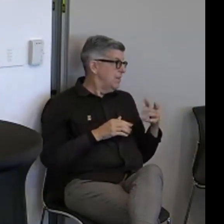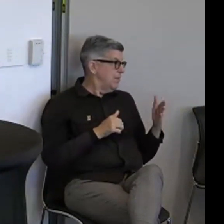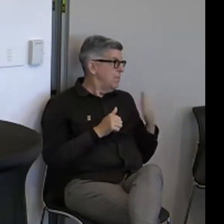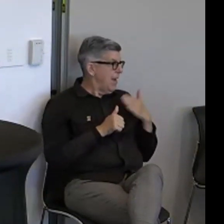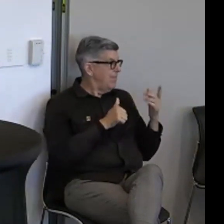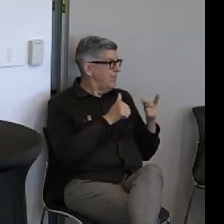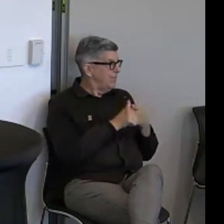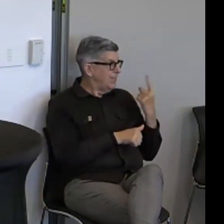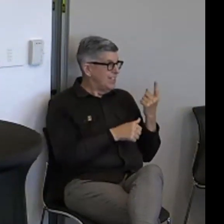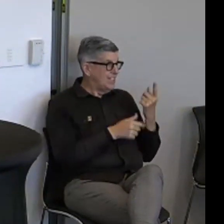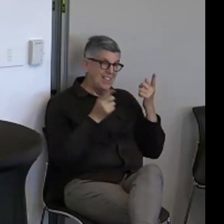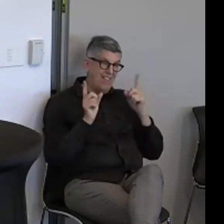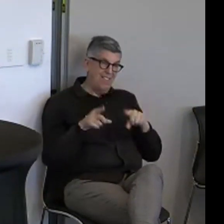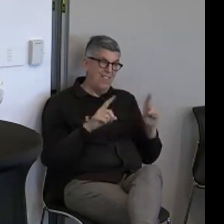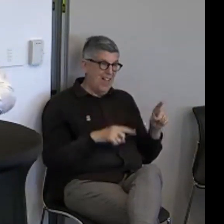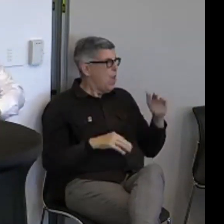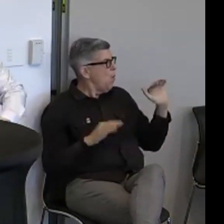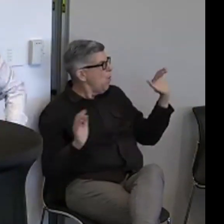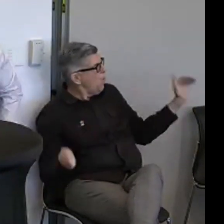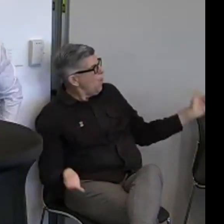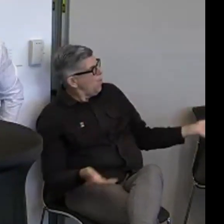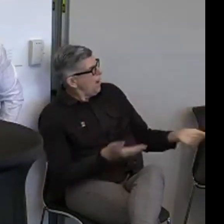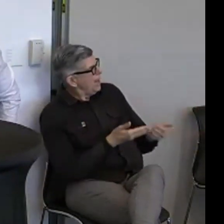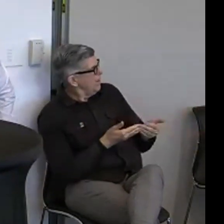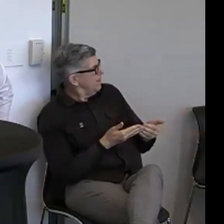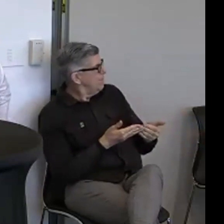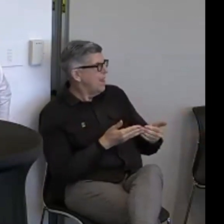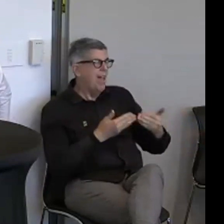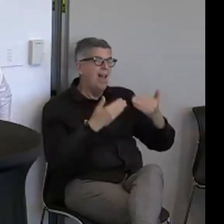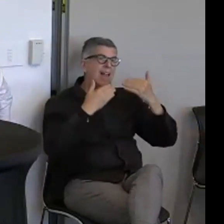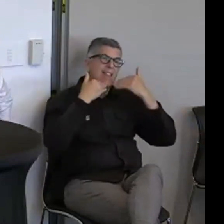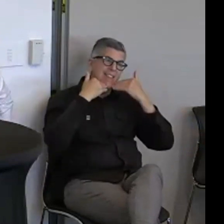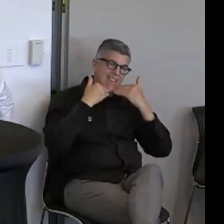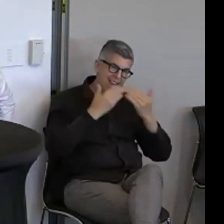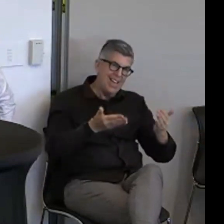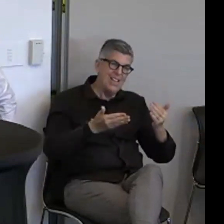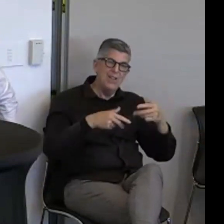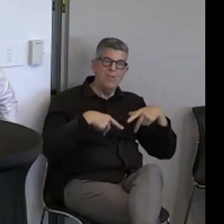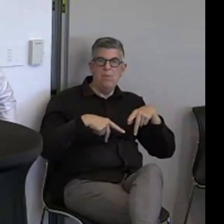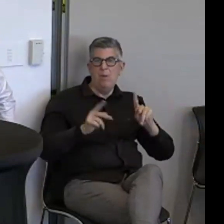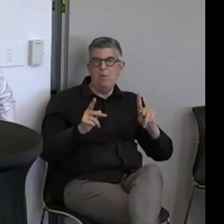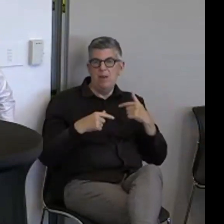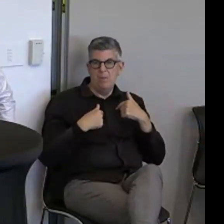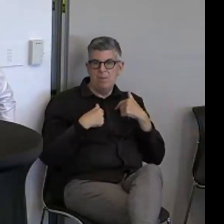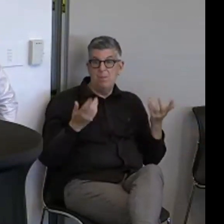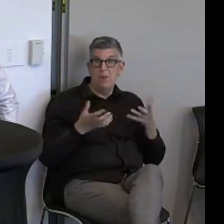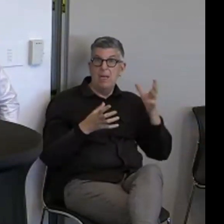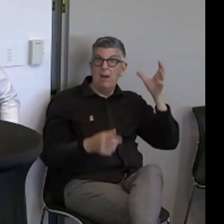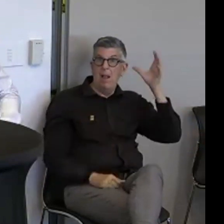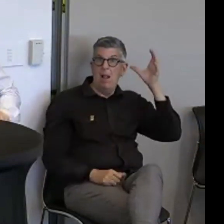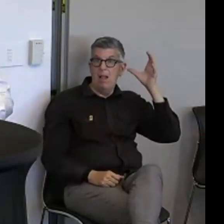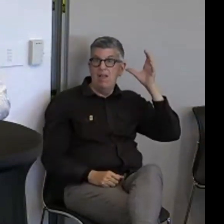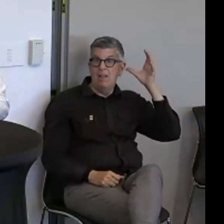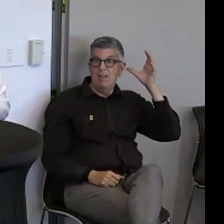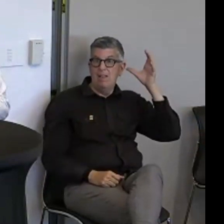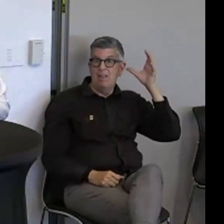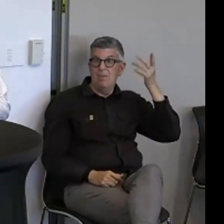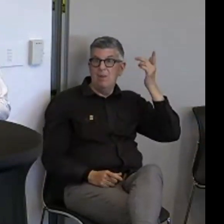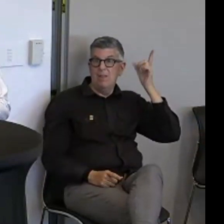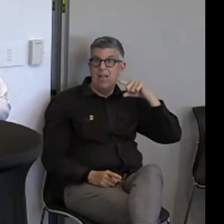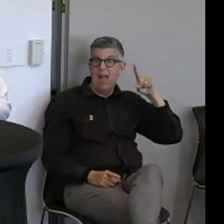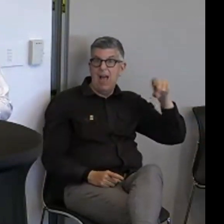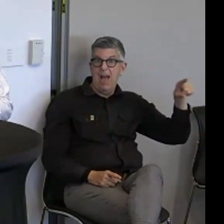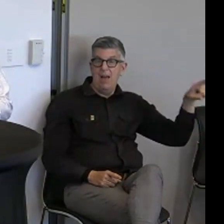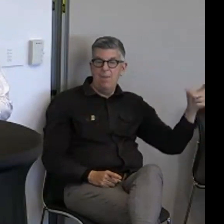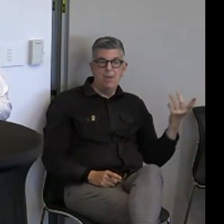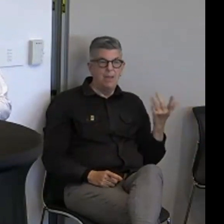Welcome. Yeah, thank you guys. I want to say thank you to all of you for, allowing me to be here and just listen to what is going on within the